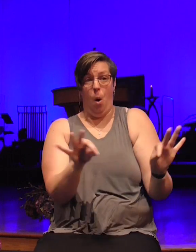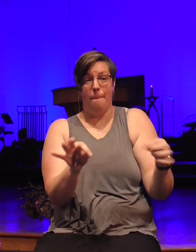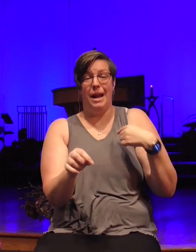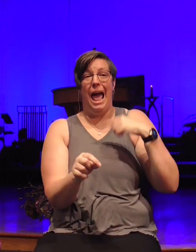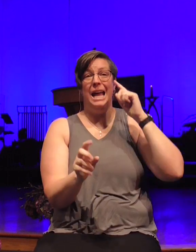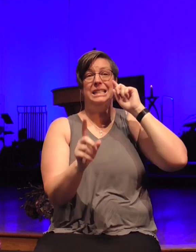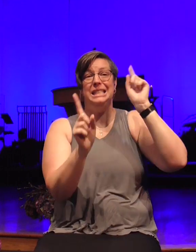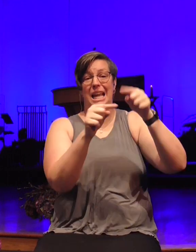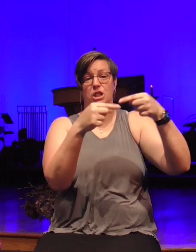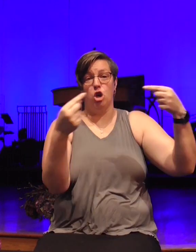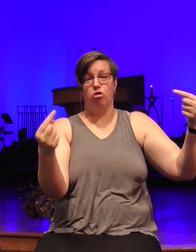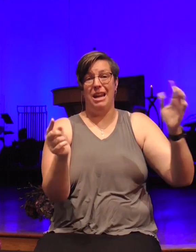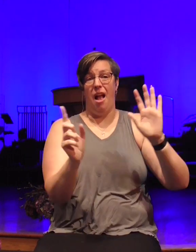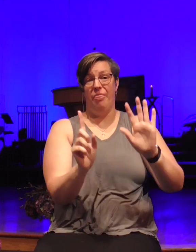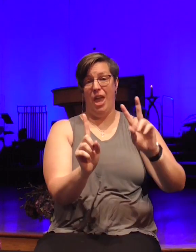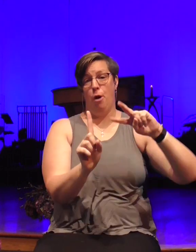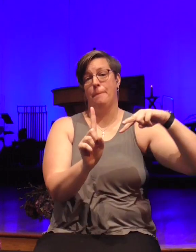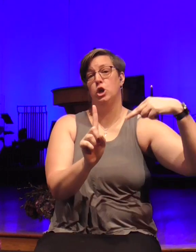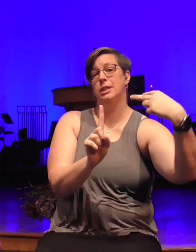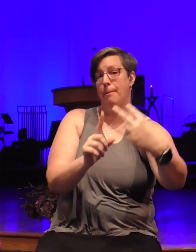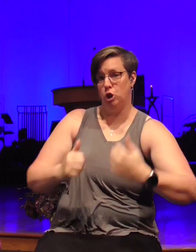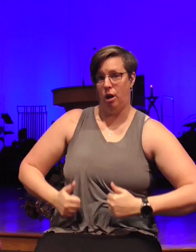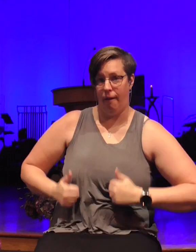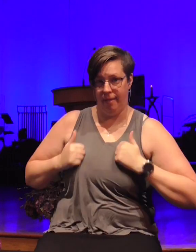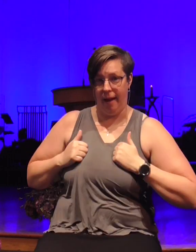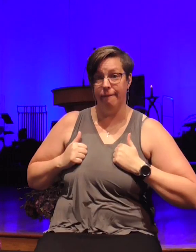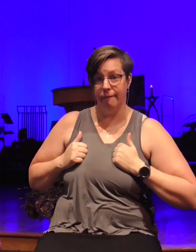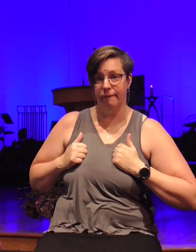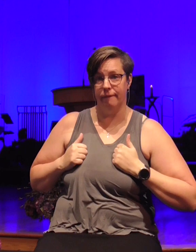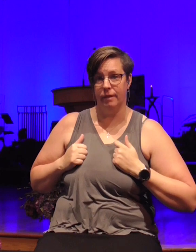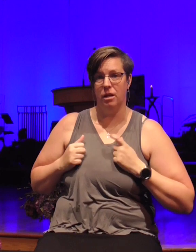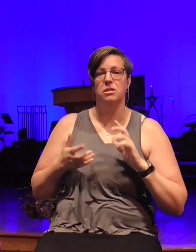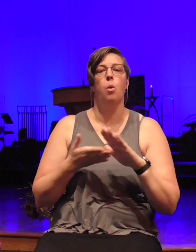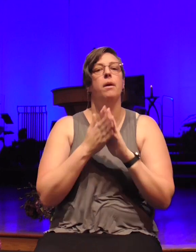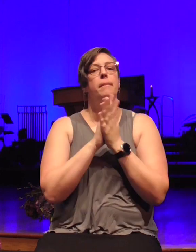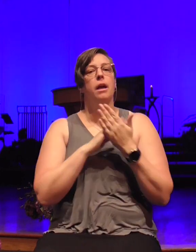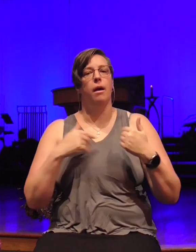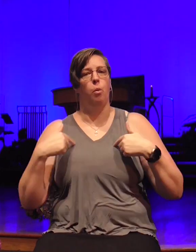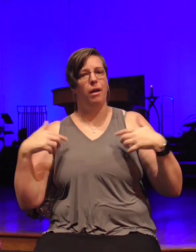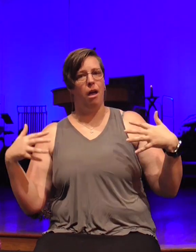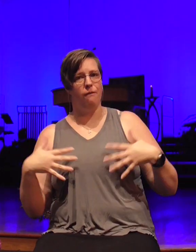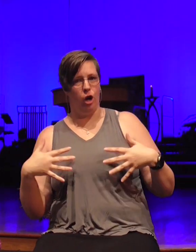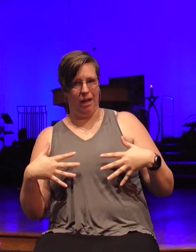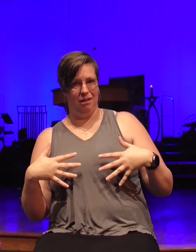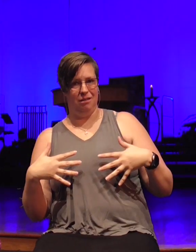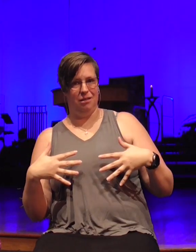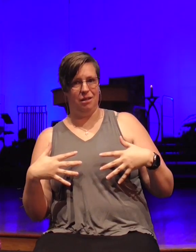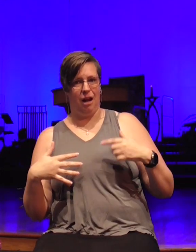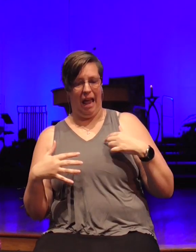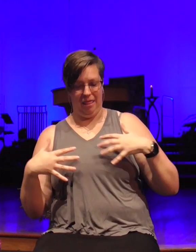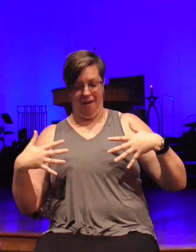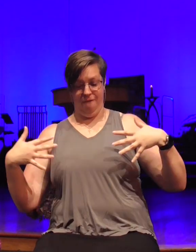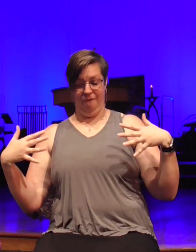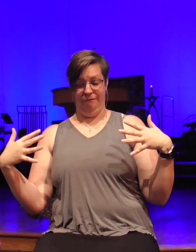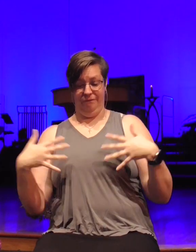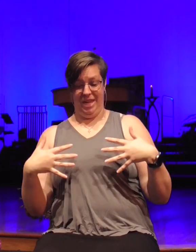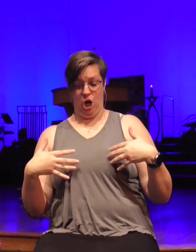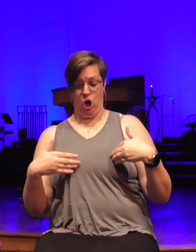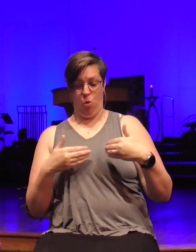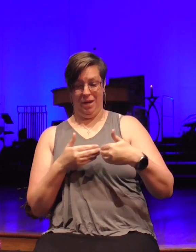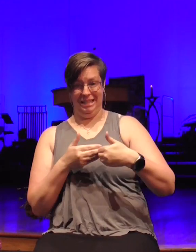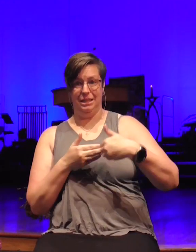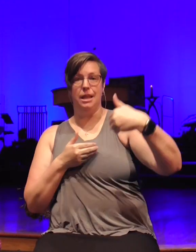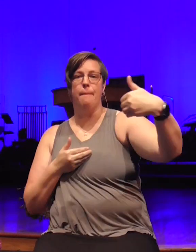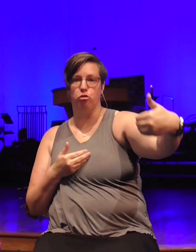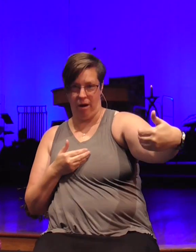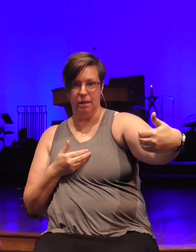their perception about life. What happens is we get afraid. And in our fear, we separate ourselves and